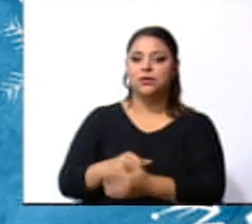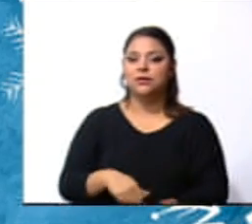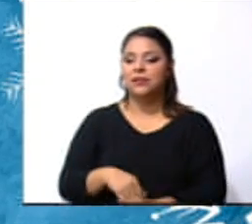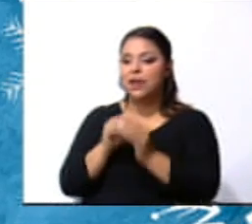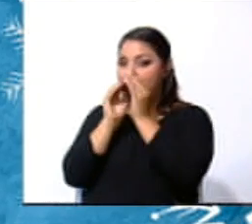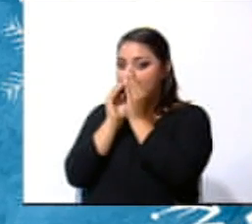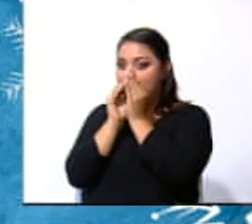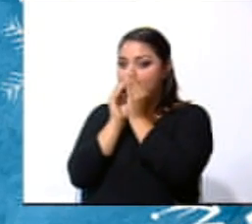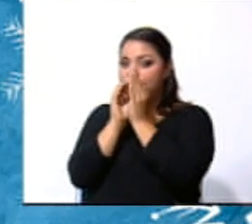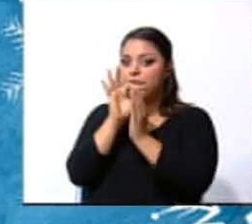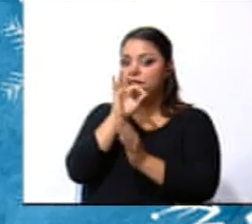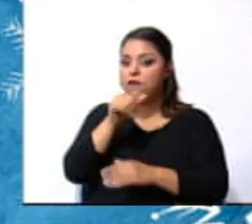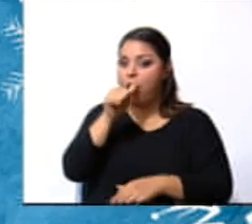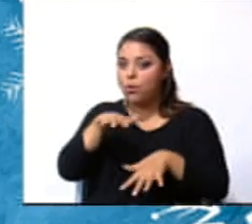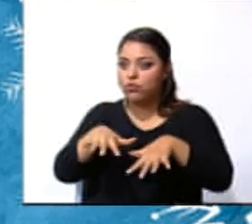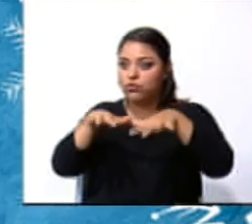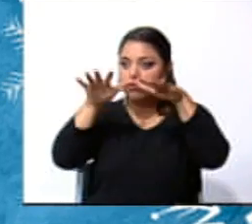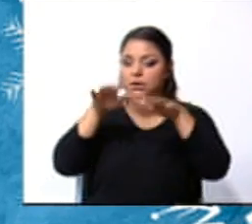Flood.